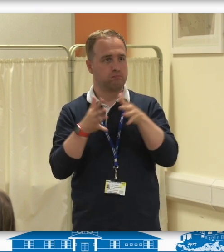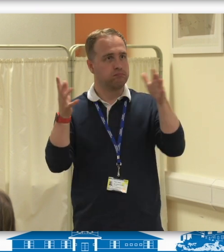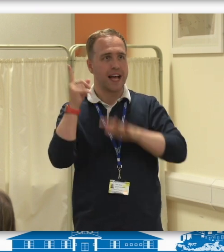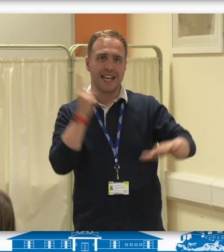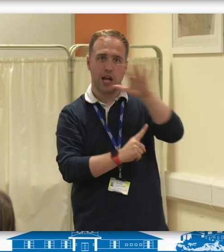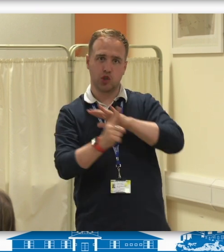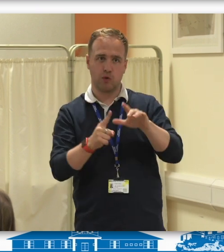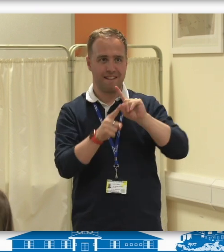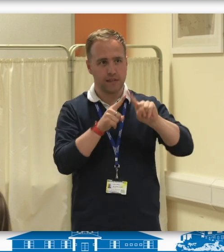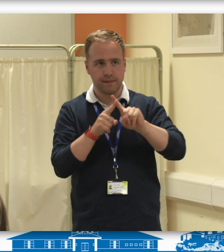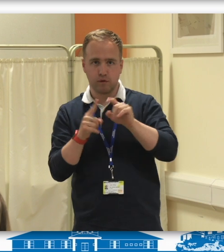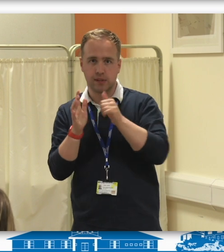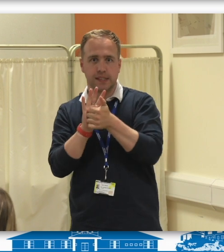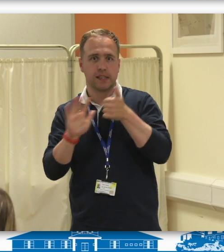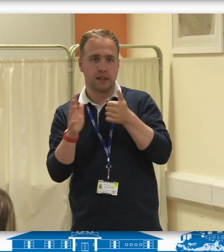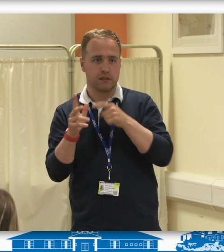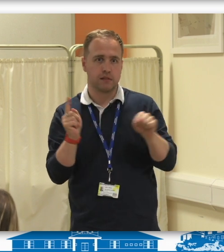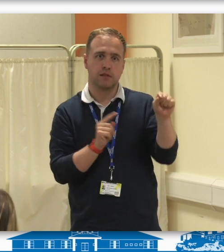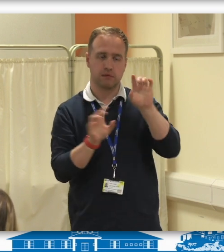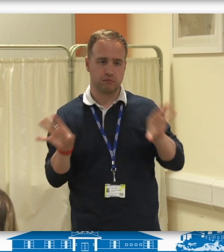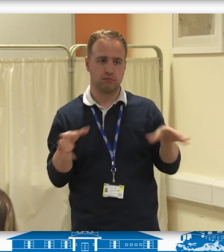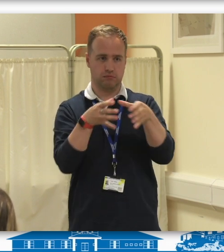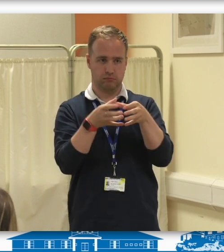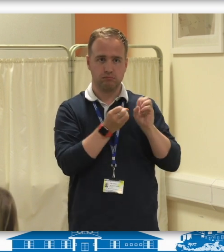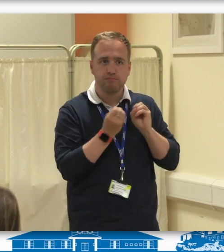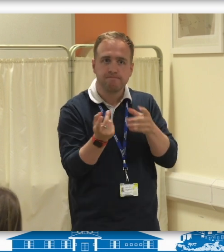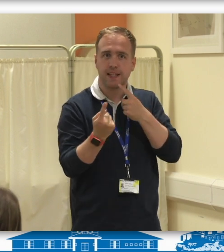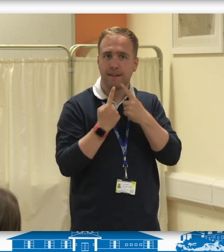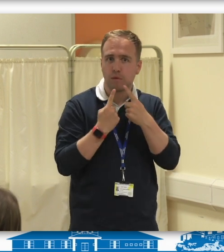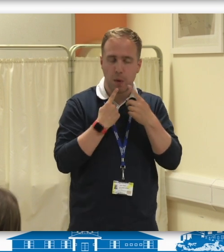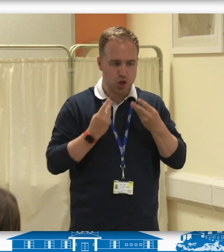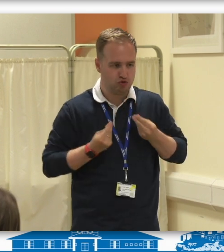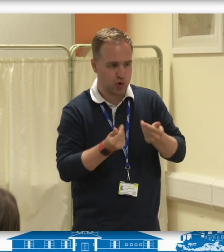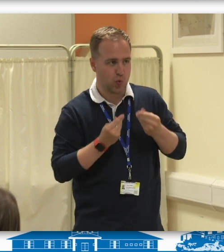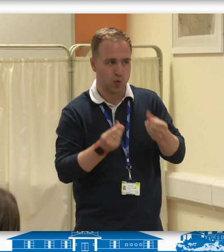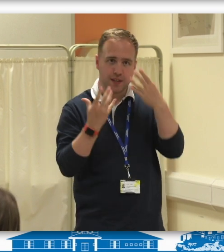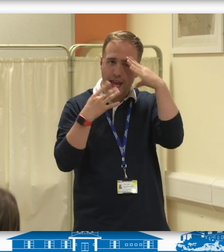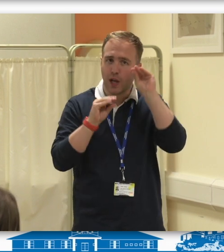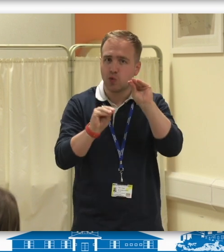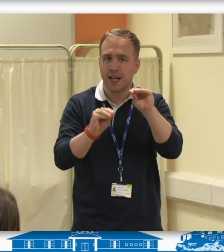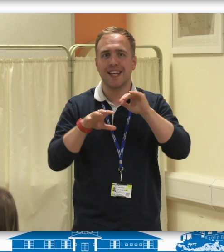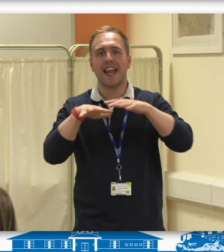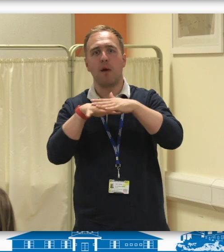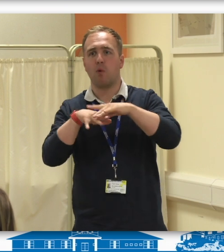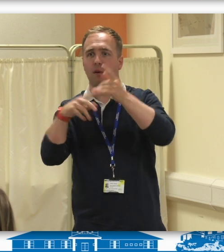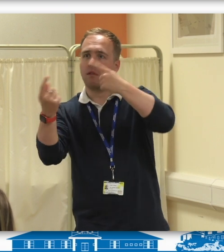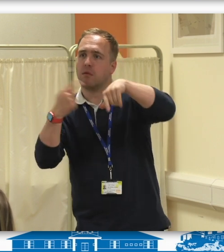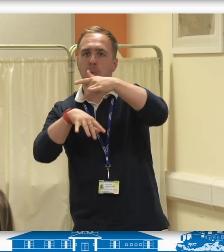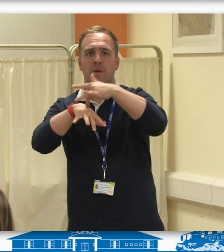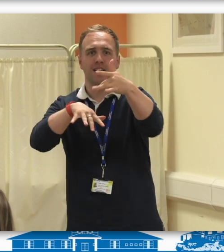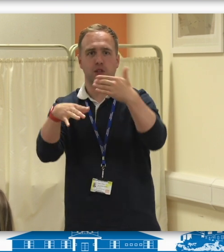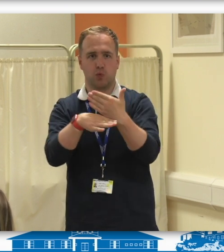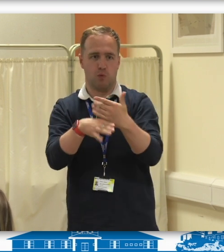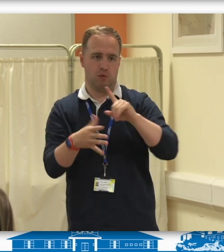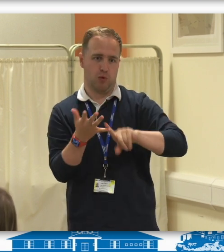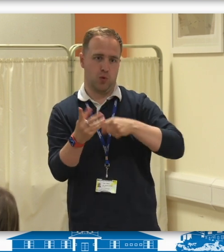organisation for the UK, which provides information, resources, education and networking opportunities to UK professionals to